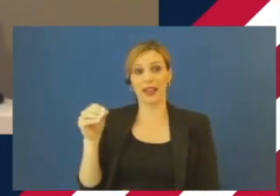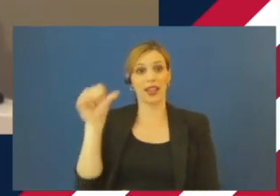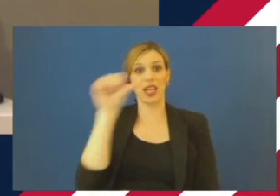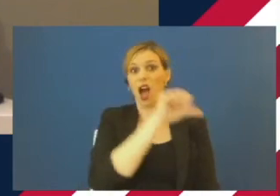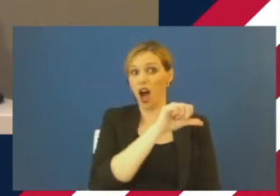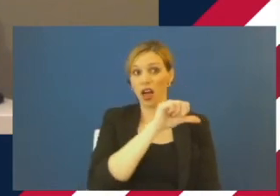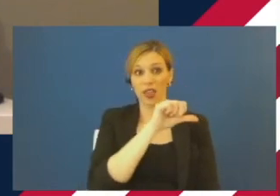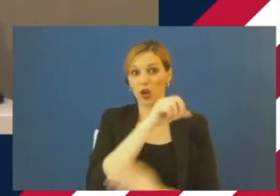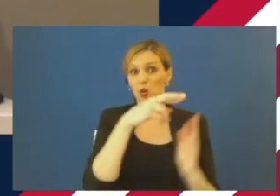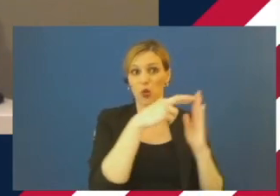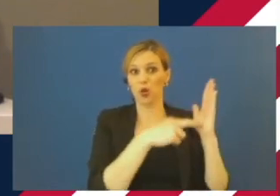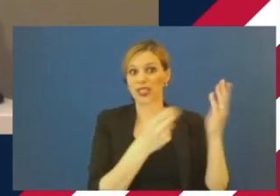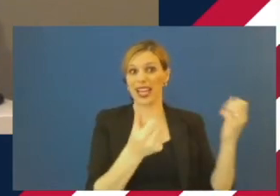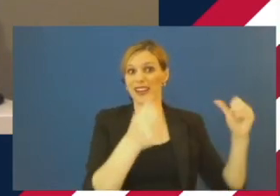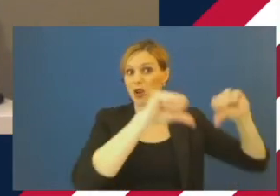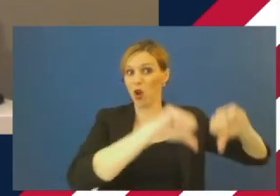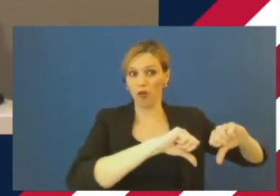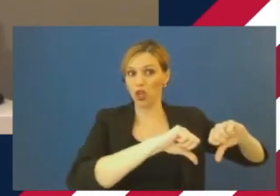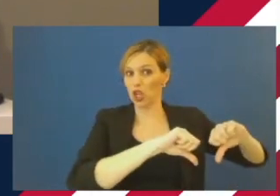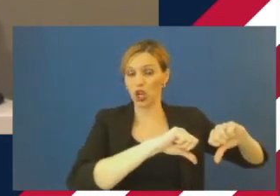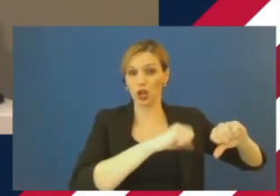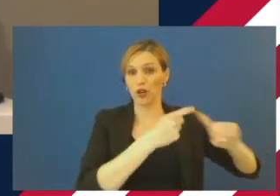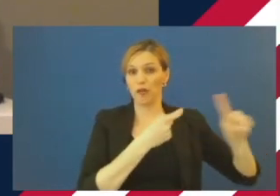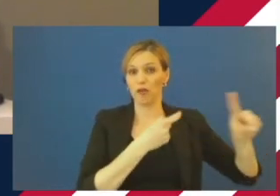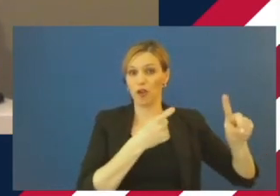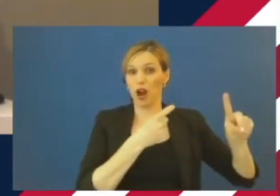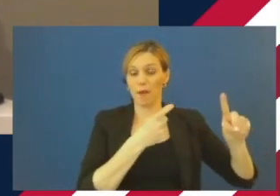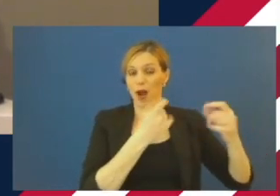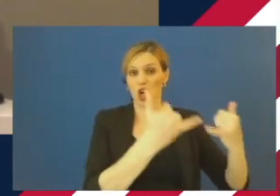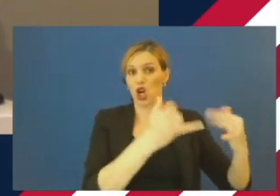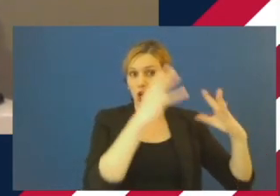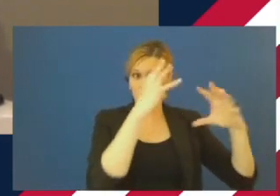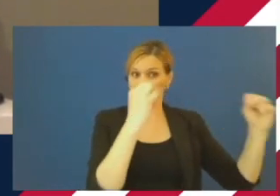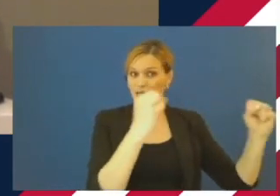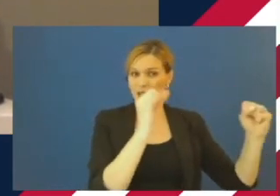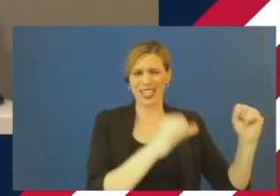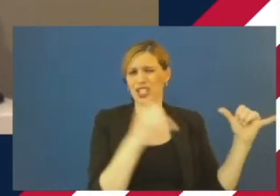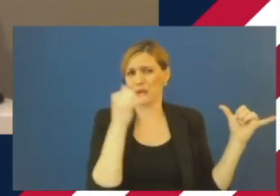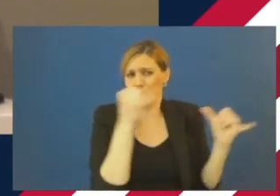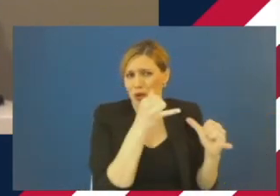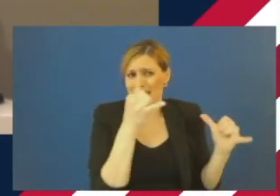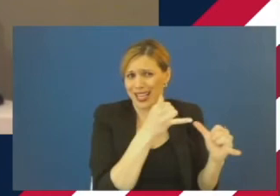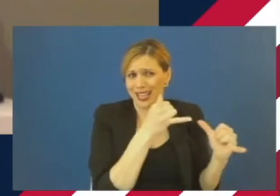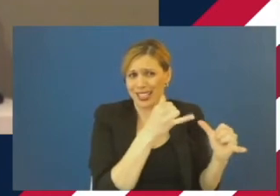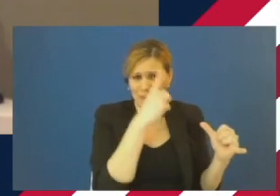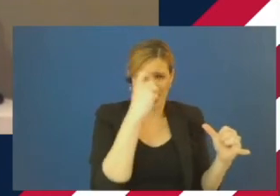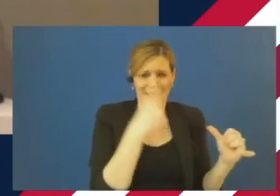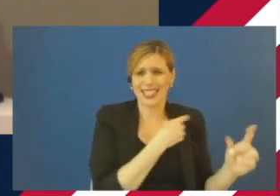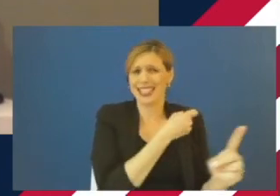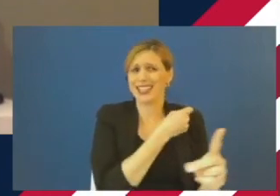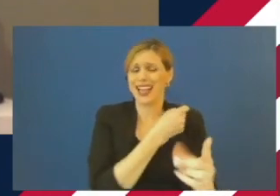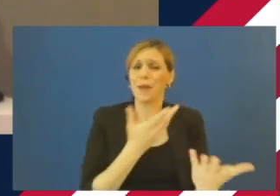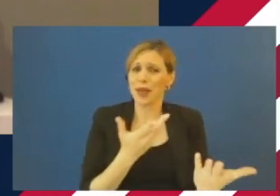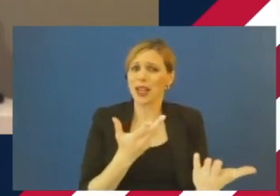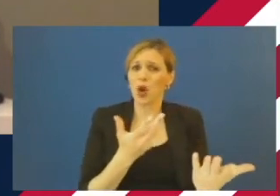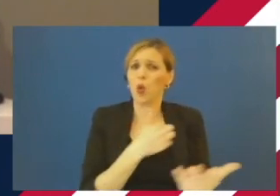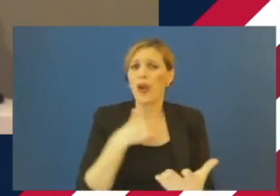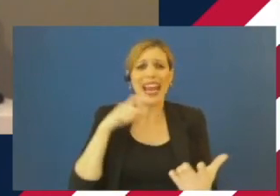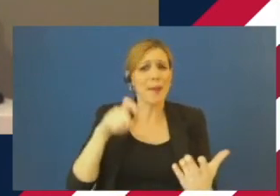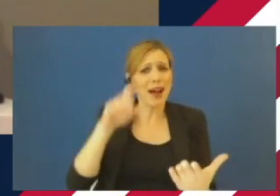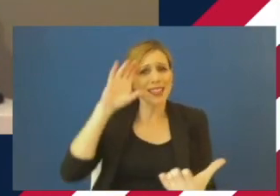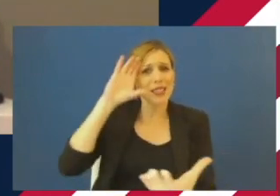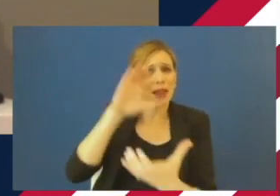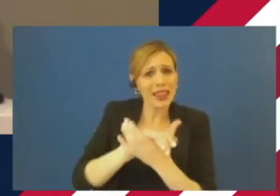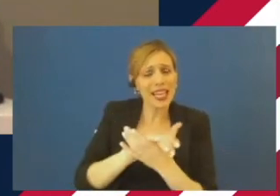about that are ridiculous in terms of the impact of climate change and not believing science. What would